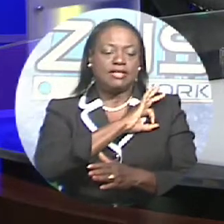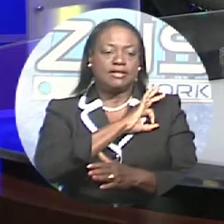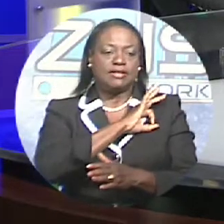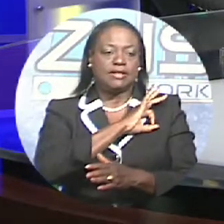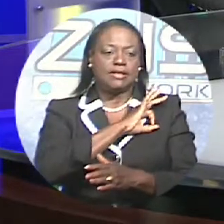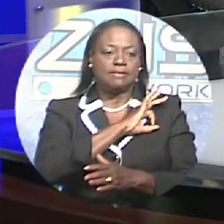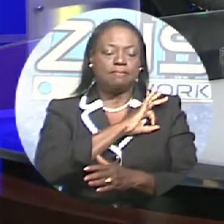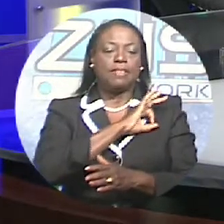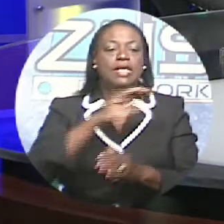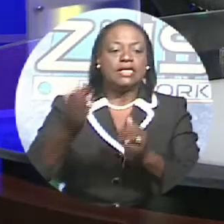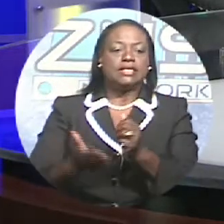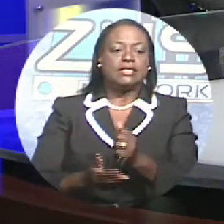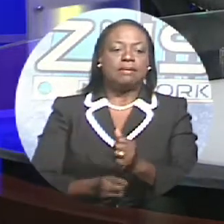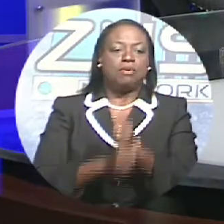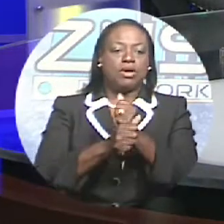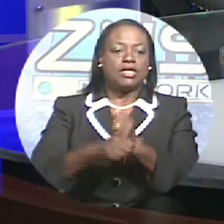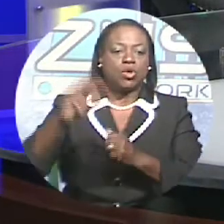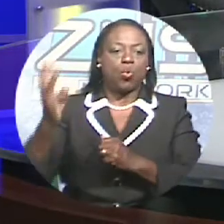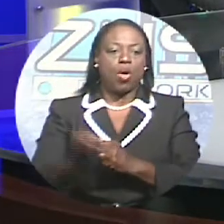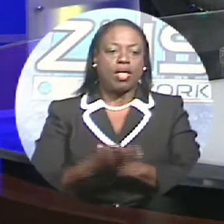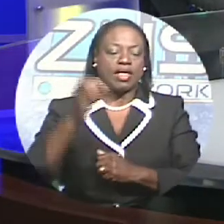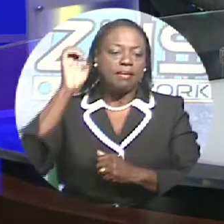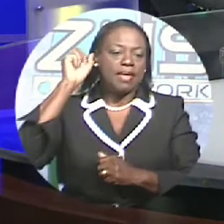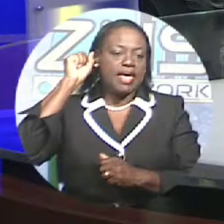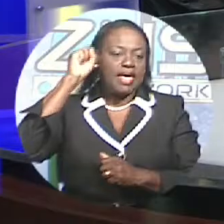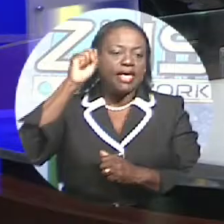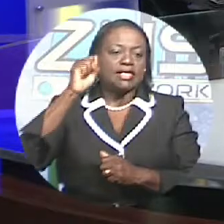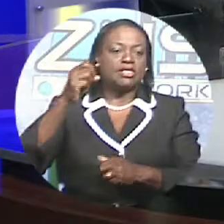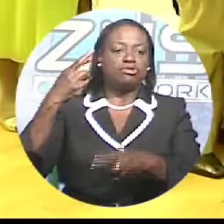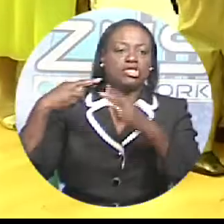as supporters welcomed his return to pastoral leadership.